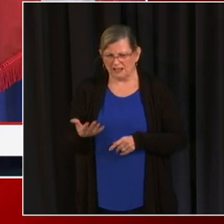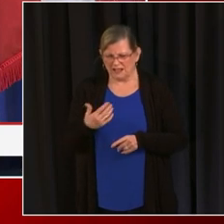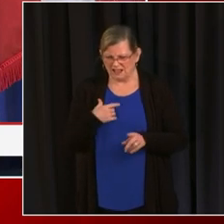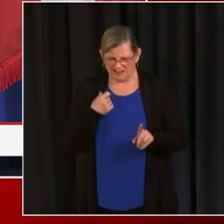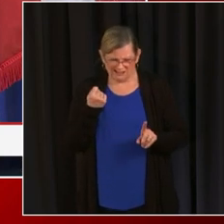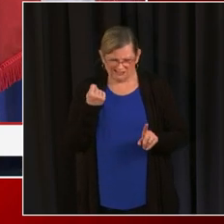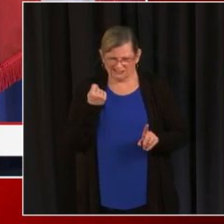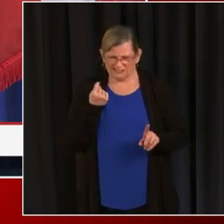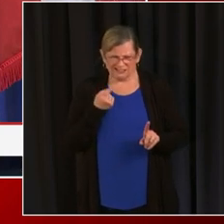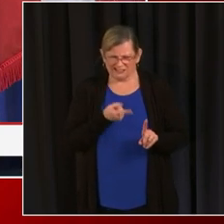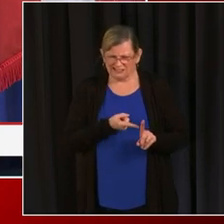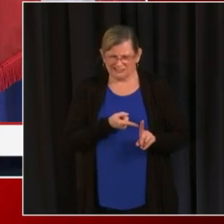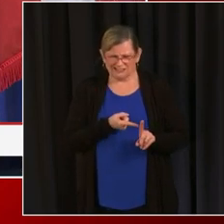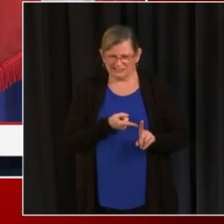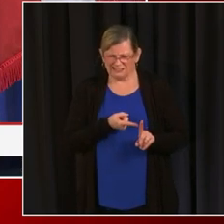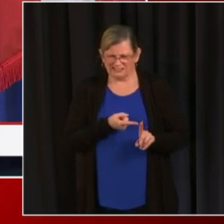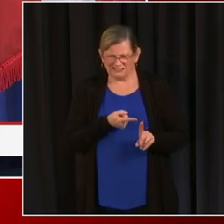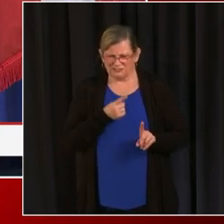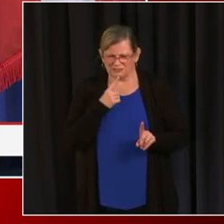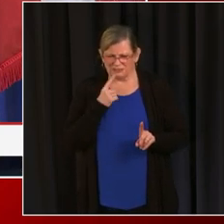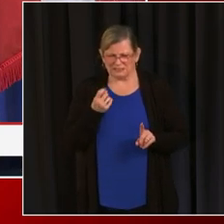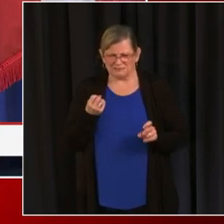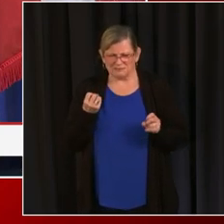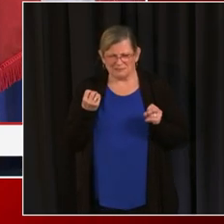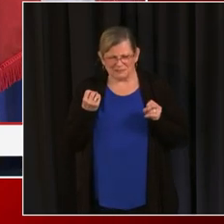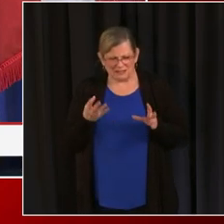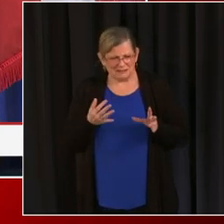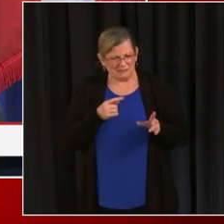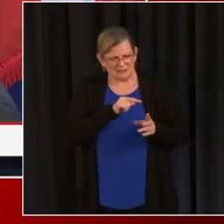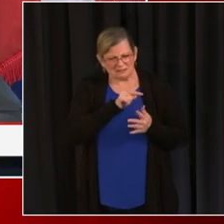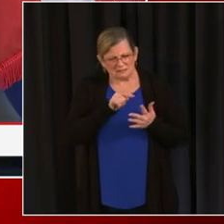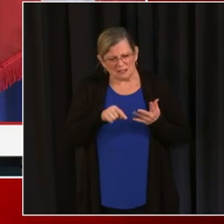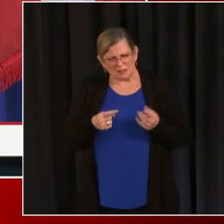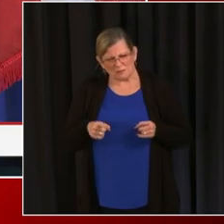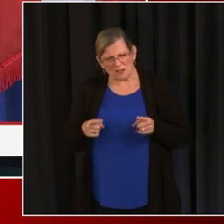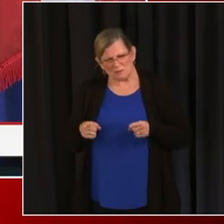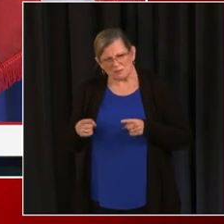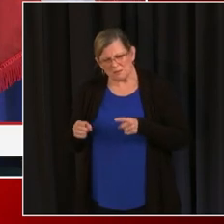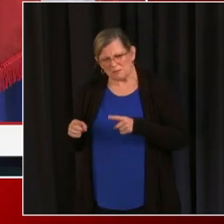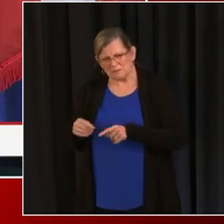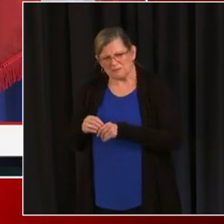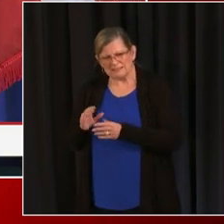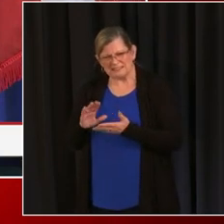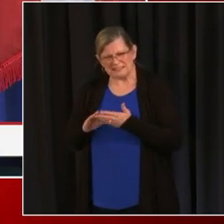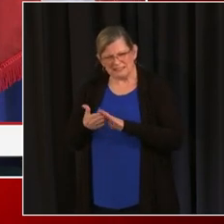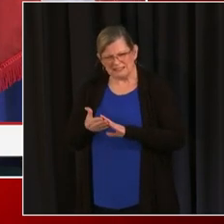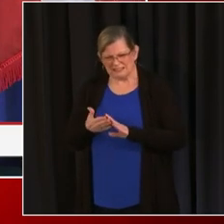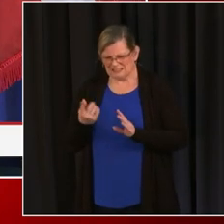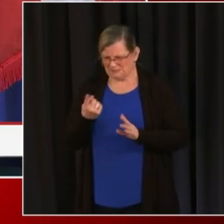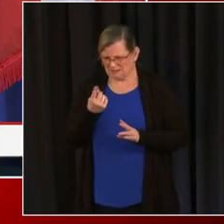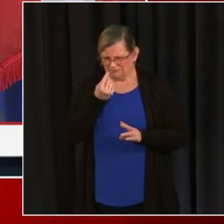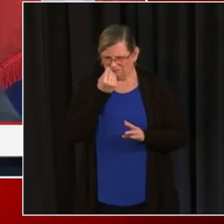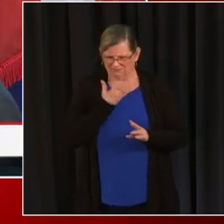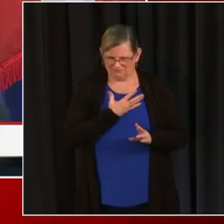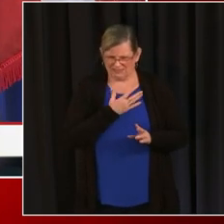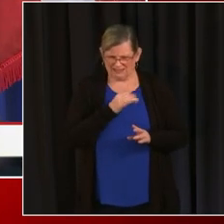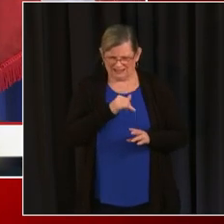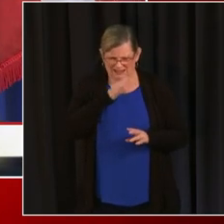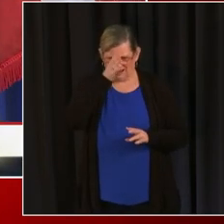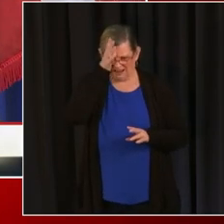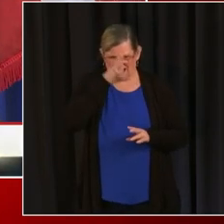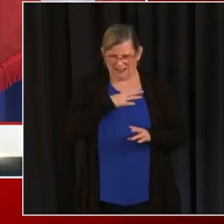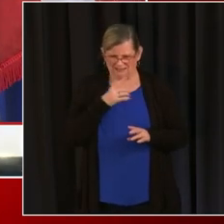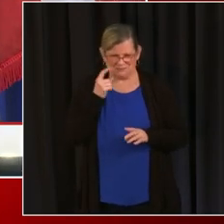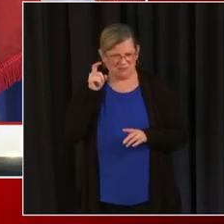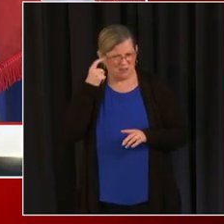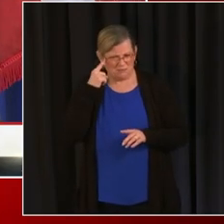And I understand that there's a number of these instances going on in the city. Somebody gave me some guy in Capitol Hill was